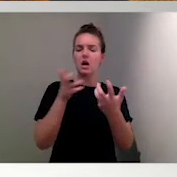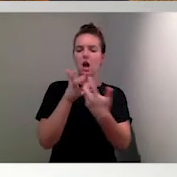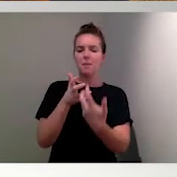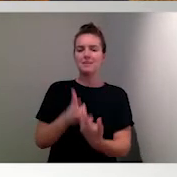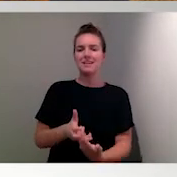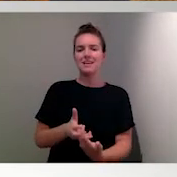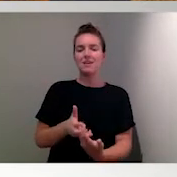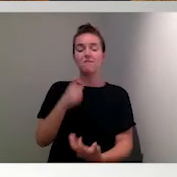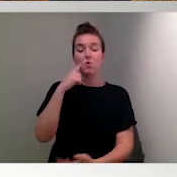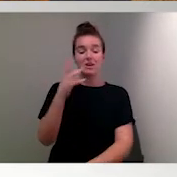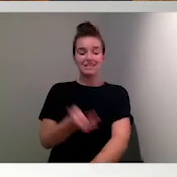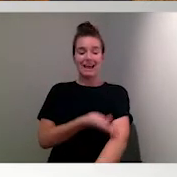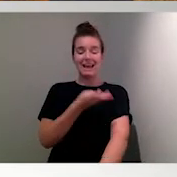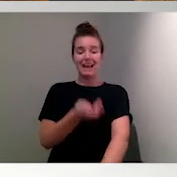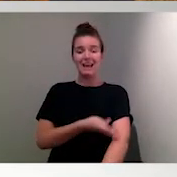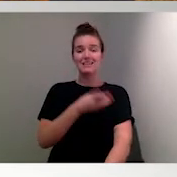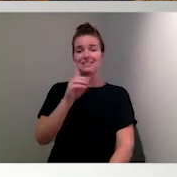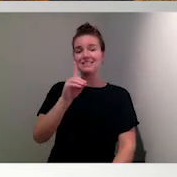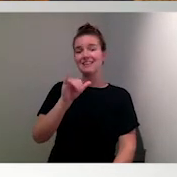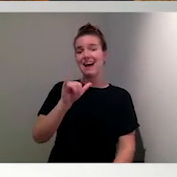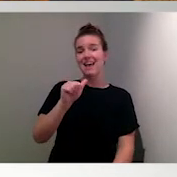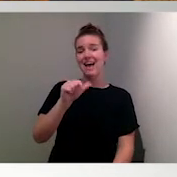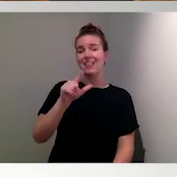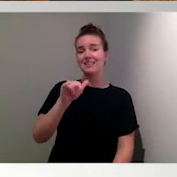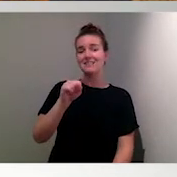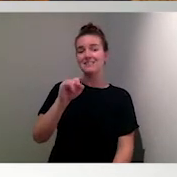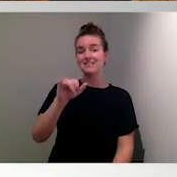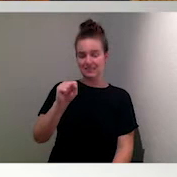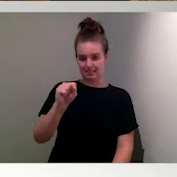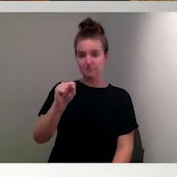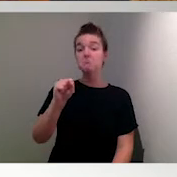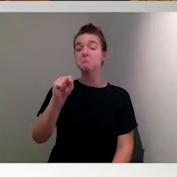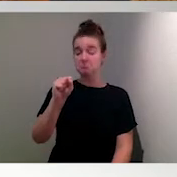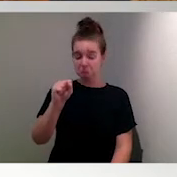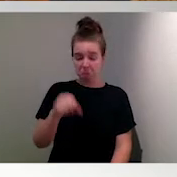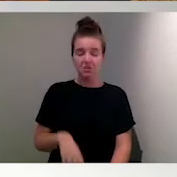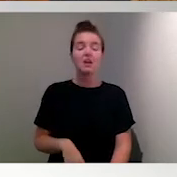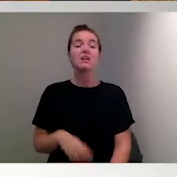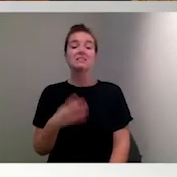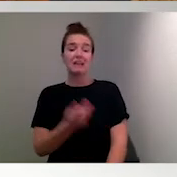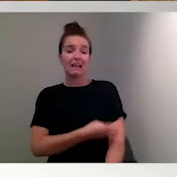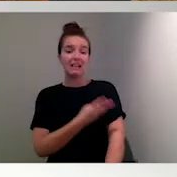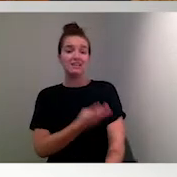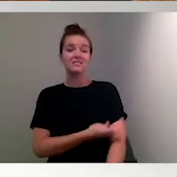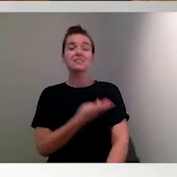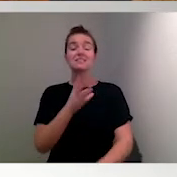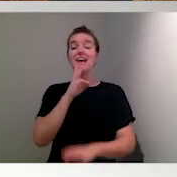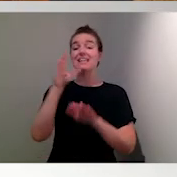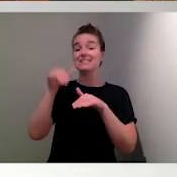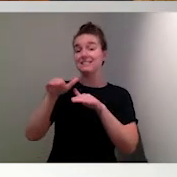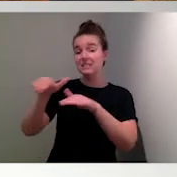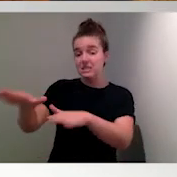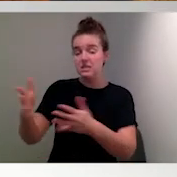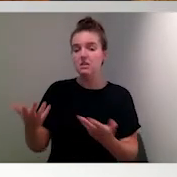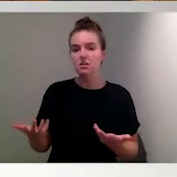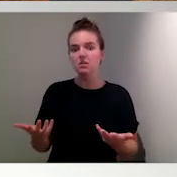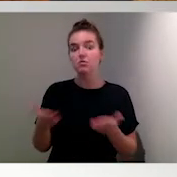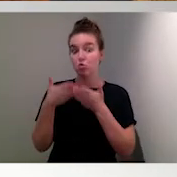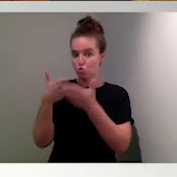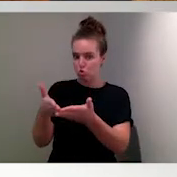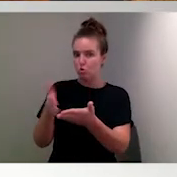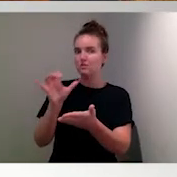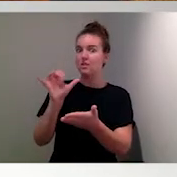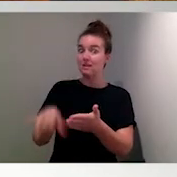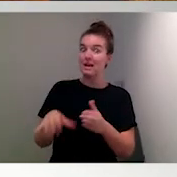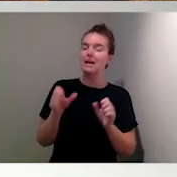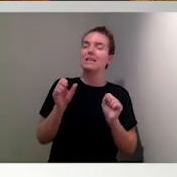dialysis. There is dialysis at sea, which is on the cruise. It can be very expensive, and your insurance doesn't usually